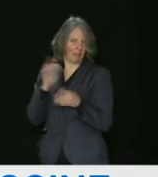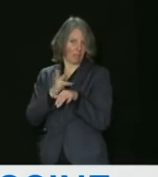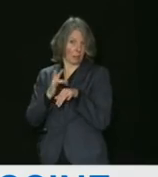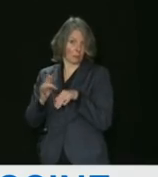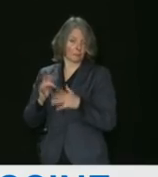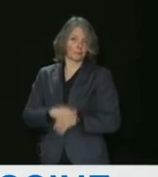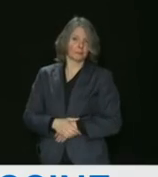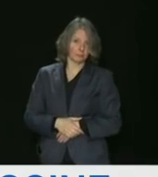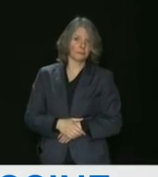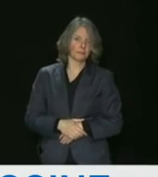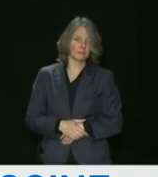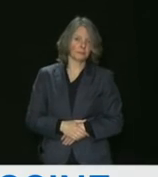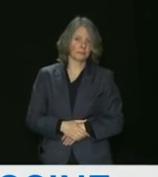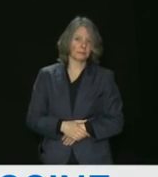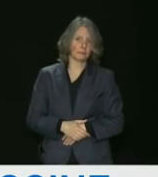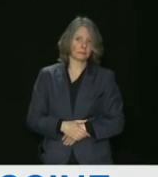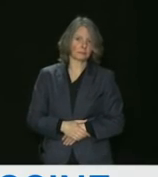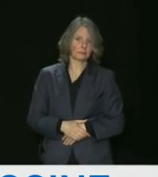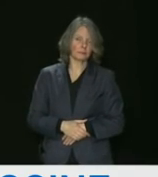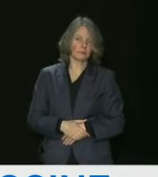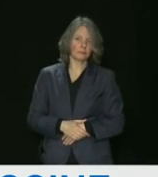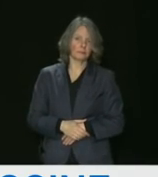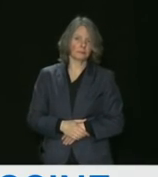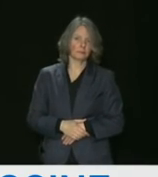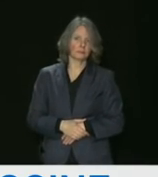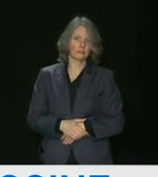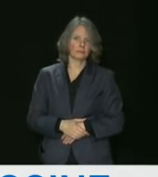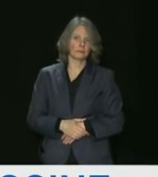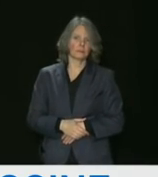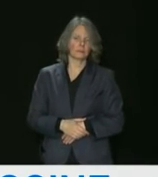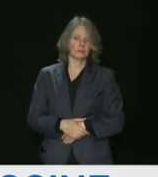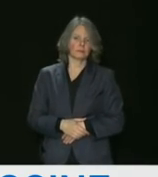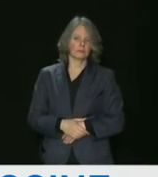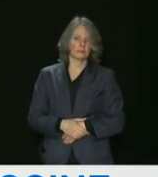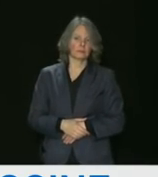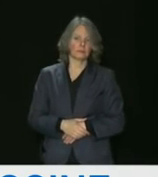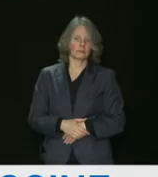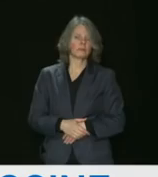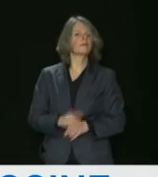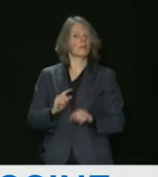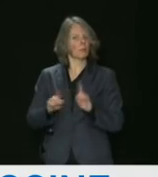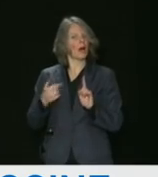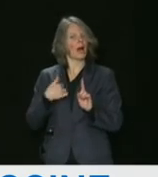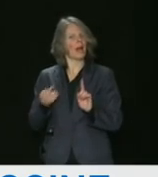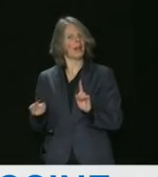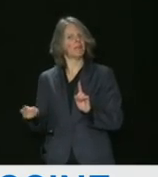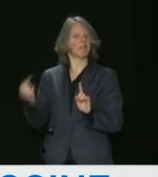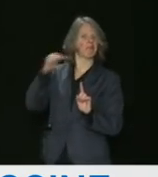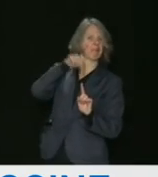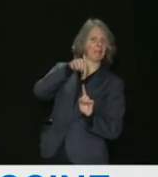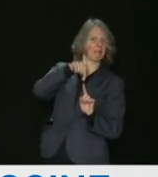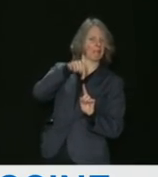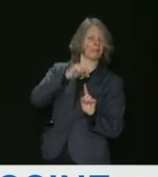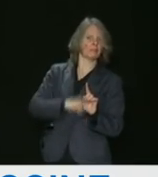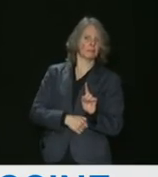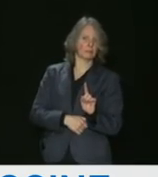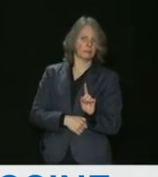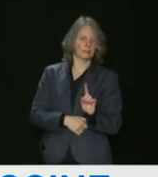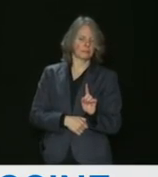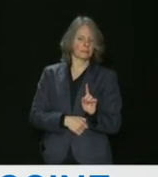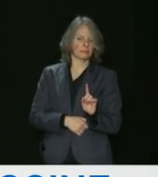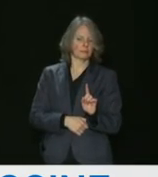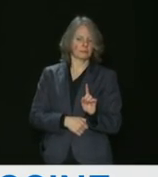one being put forward by Health Canada. But I'd like to come back to a little bit about the fact